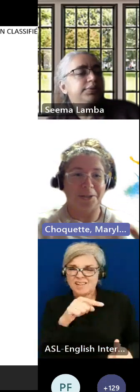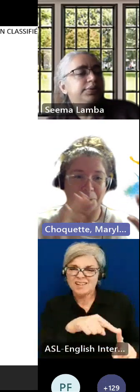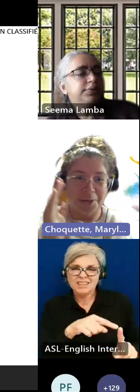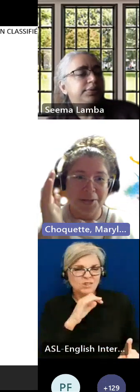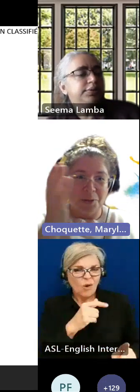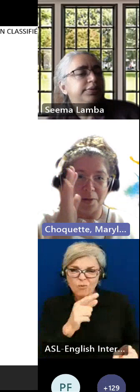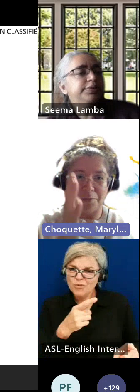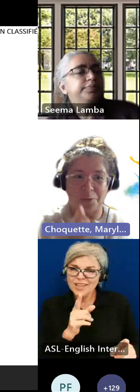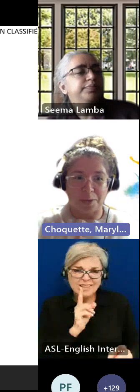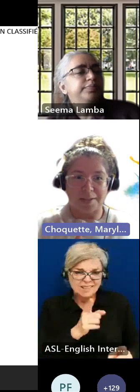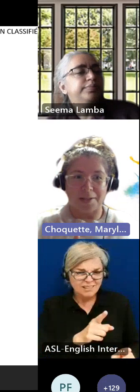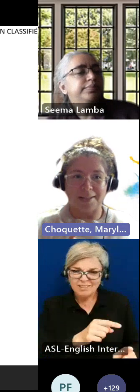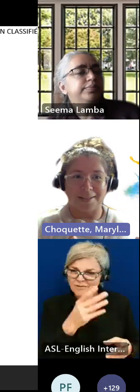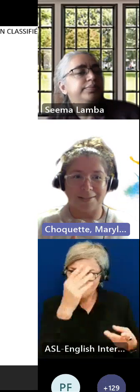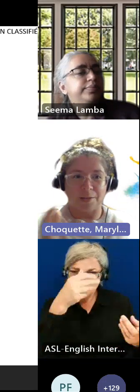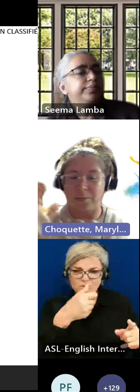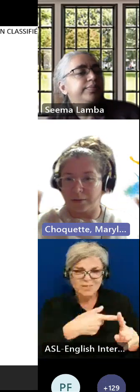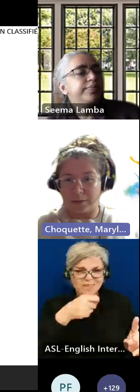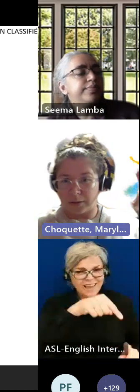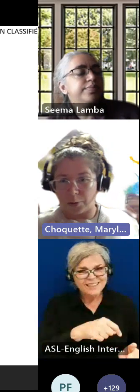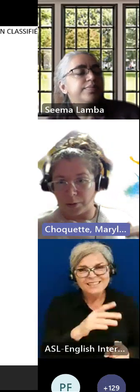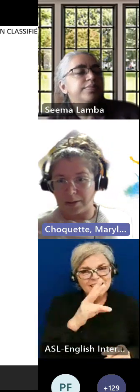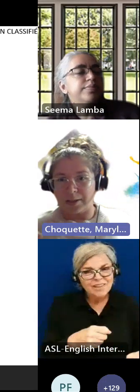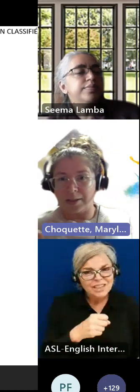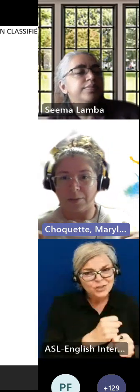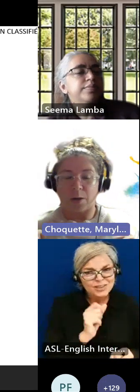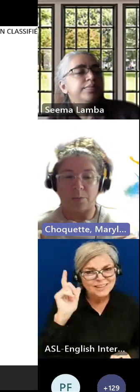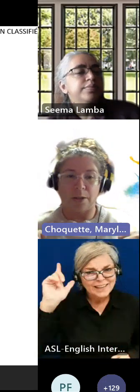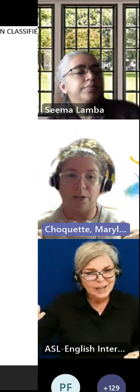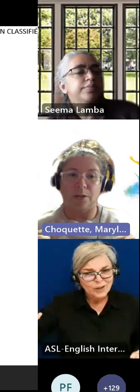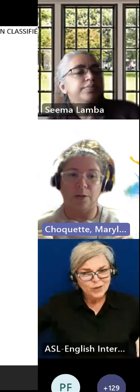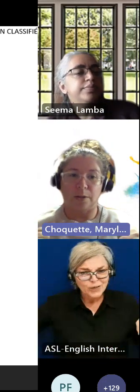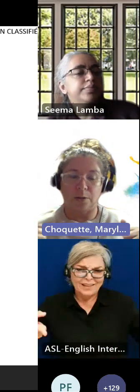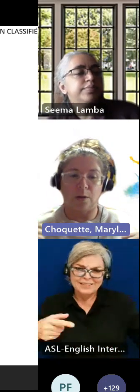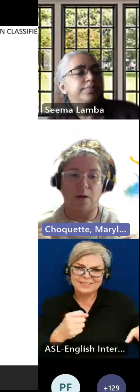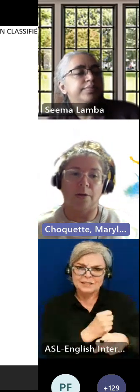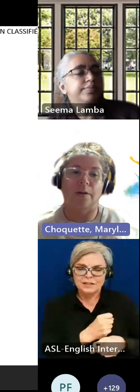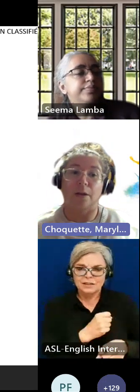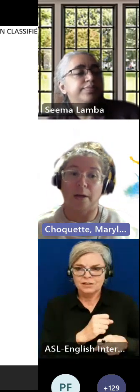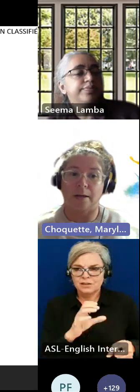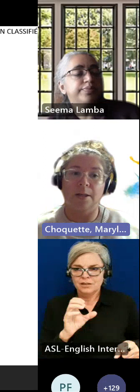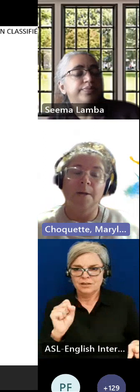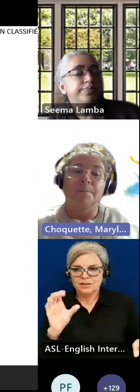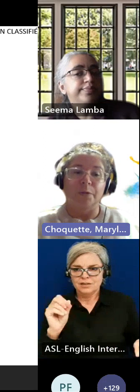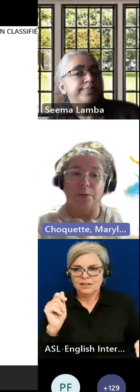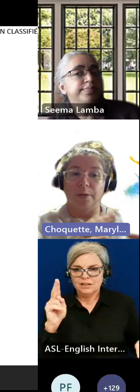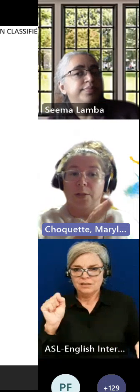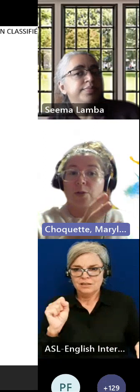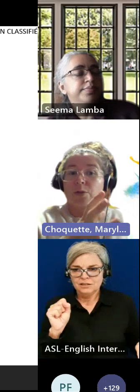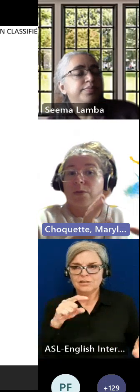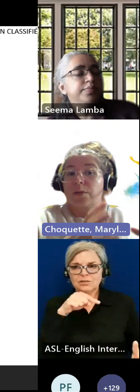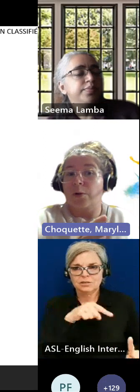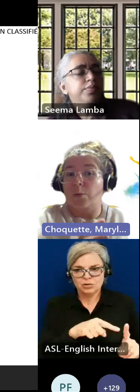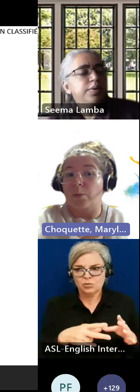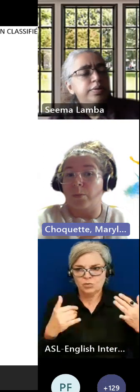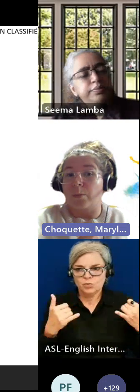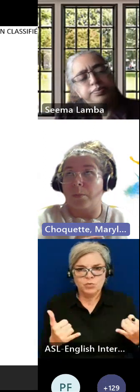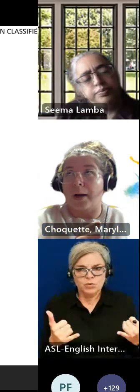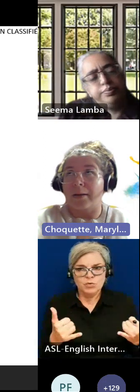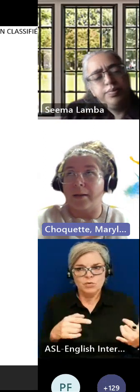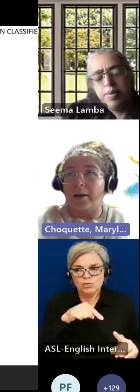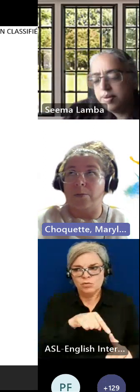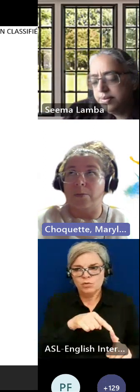years later. So whatever was there at the time, the current Canadian population looks no longer like that. So you can choose to